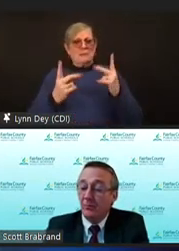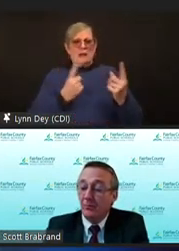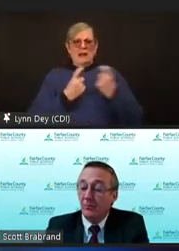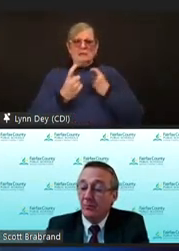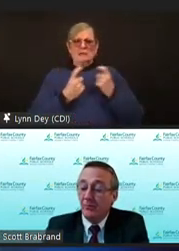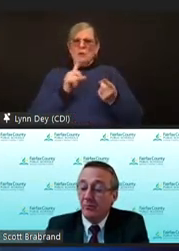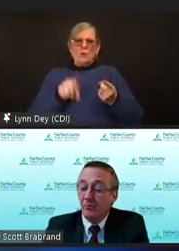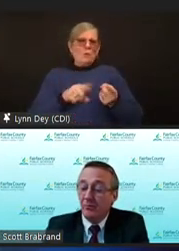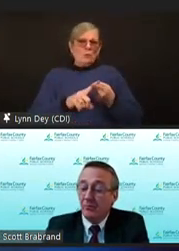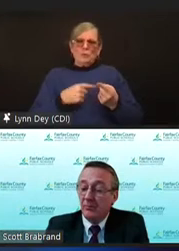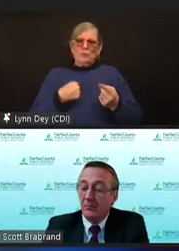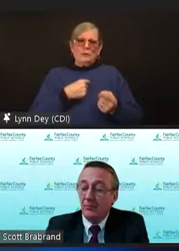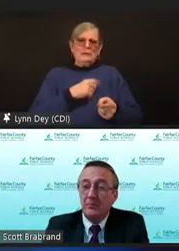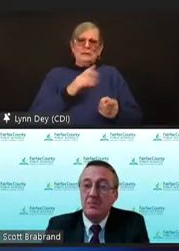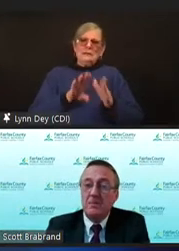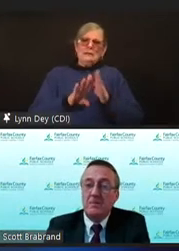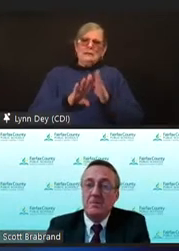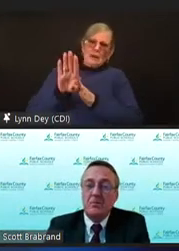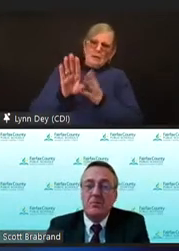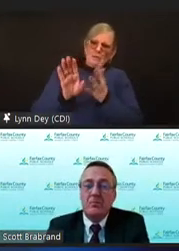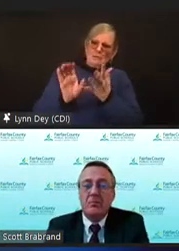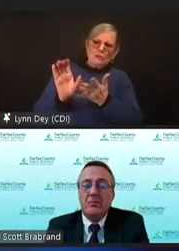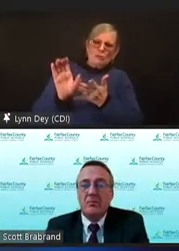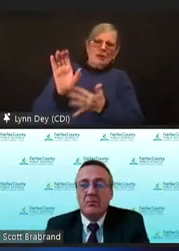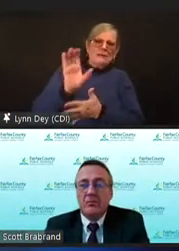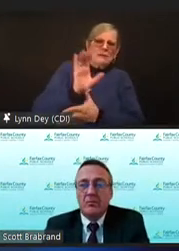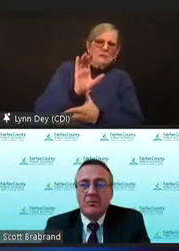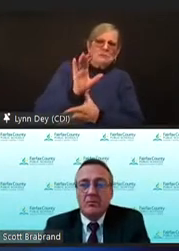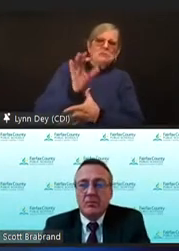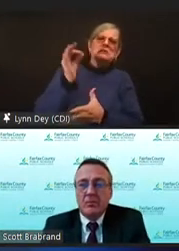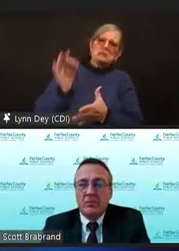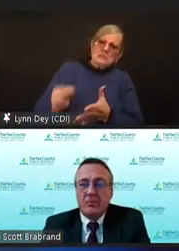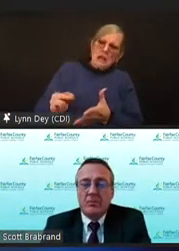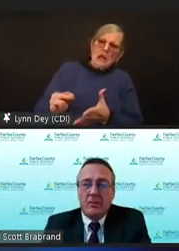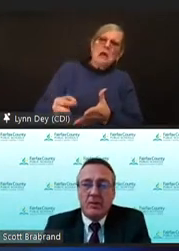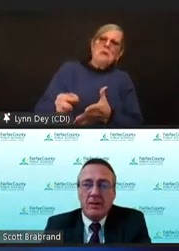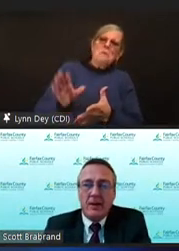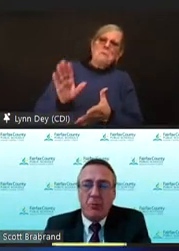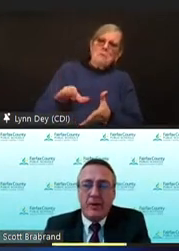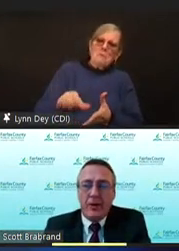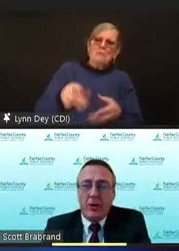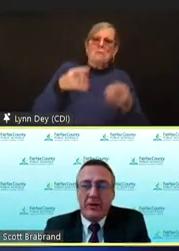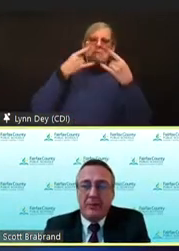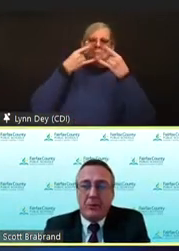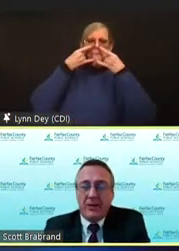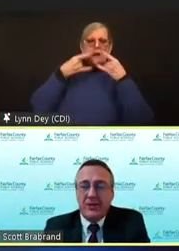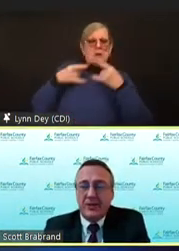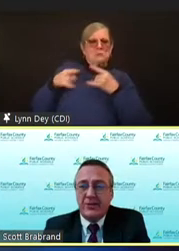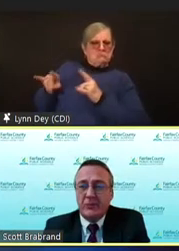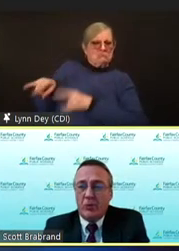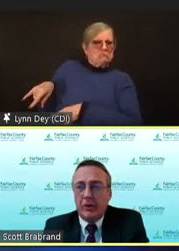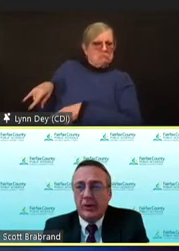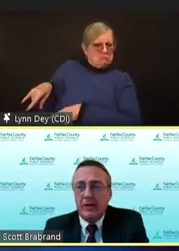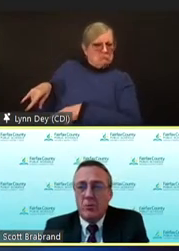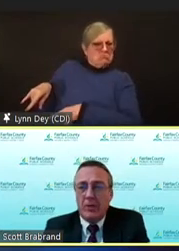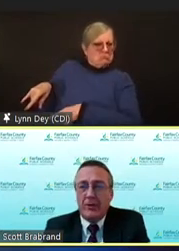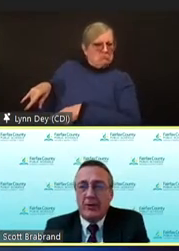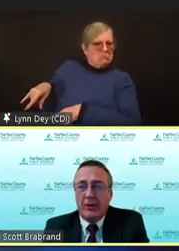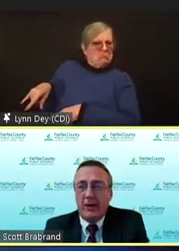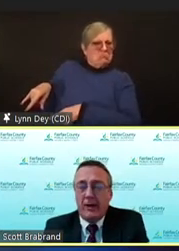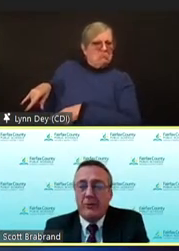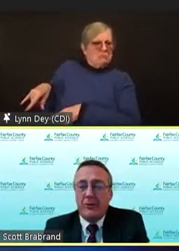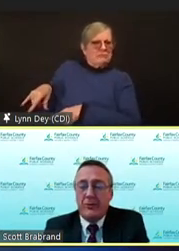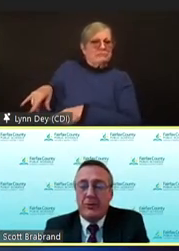criteria to determine that it is time to roll back on the mask mandate. Yeah, we are in the process of working with